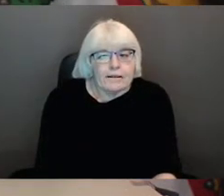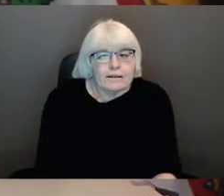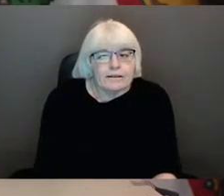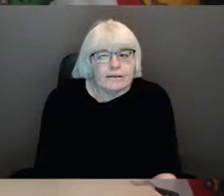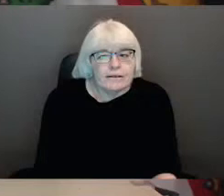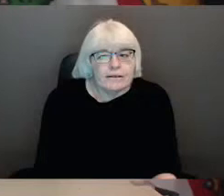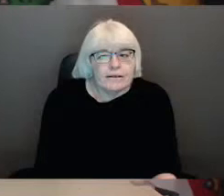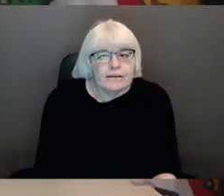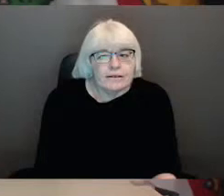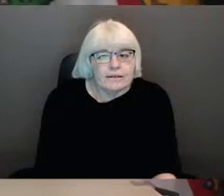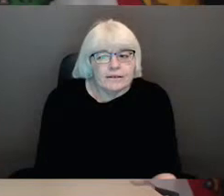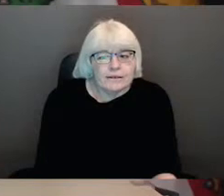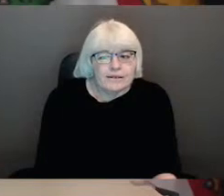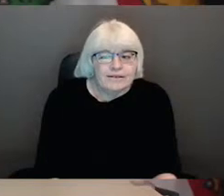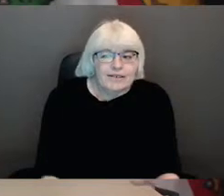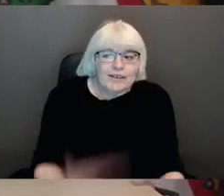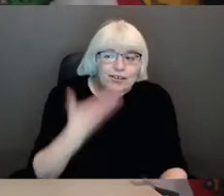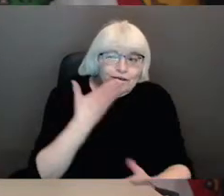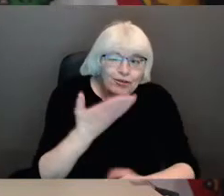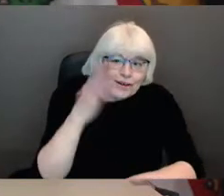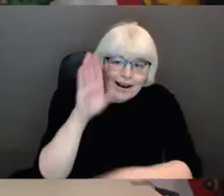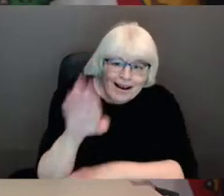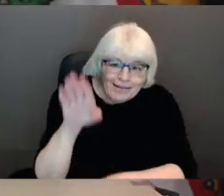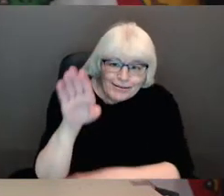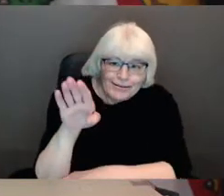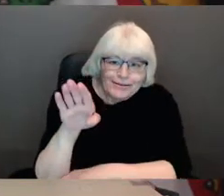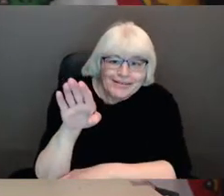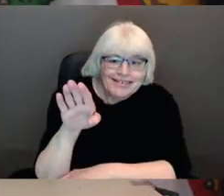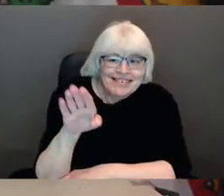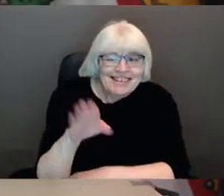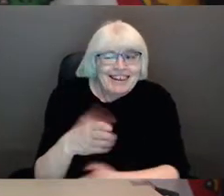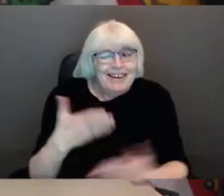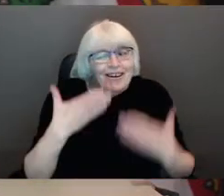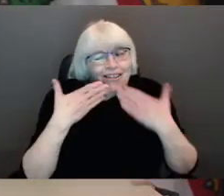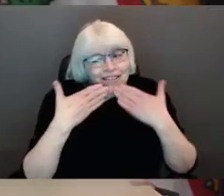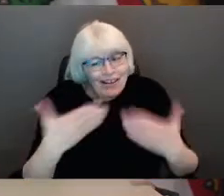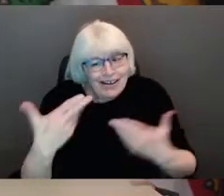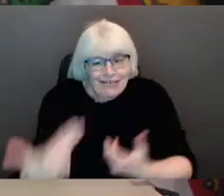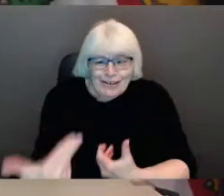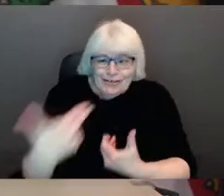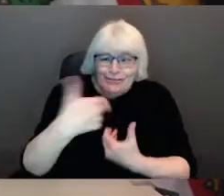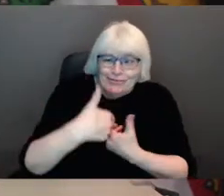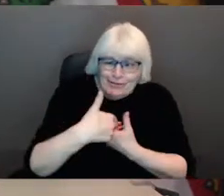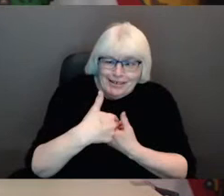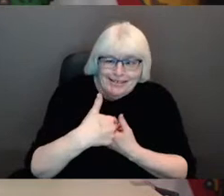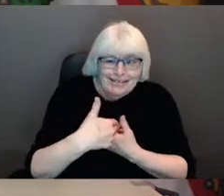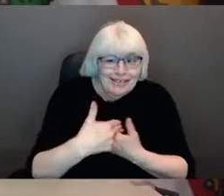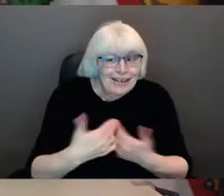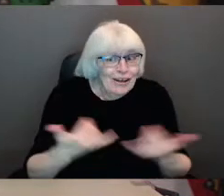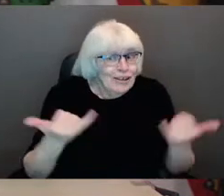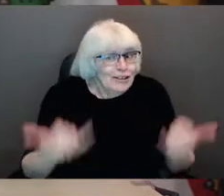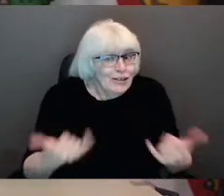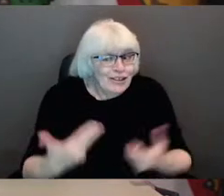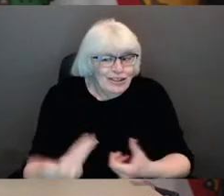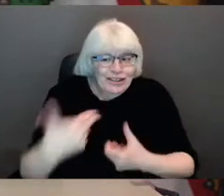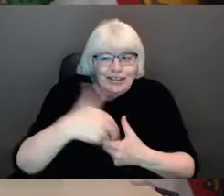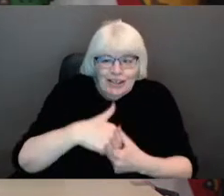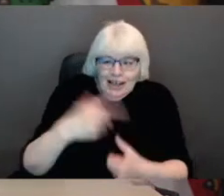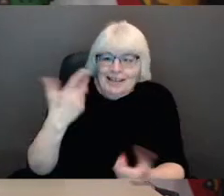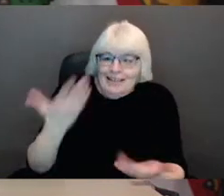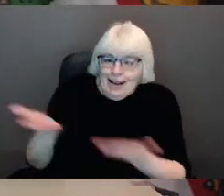Okay, well, good afternoon, everyone, and thank you again for joining us today. I'm joined by Dr. Morrison, our Chief Public Health